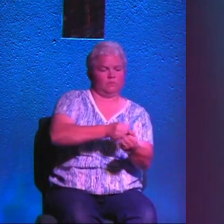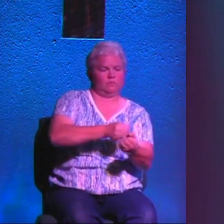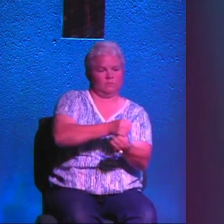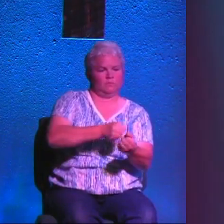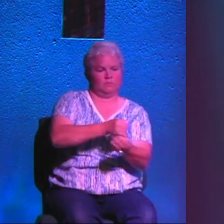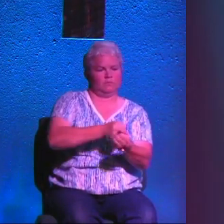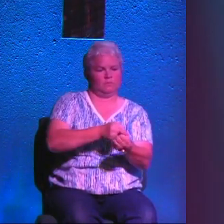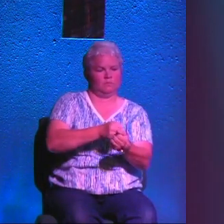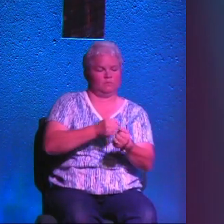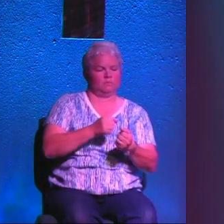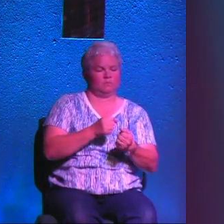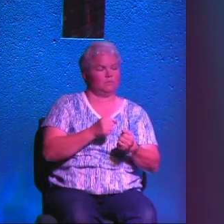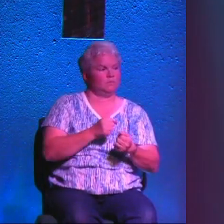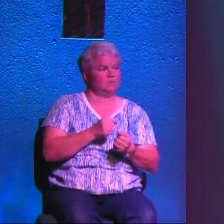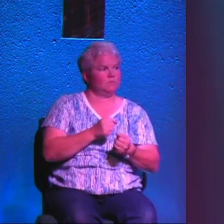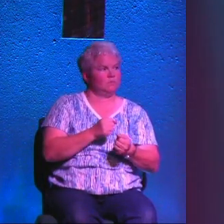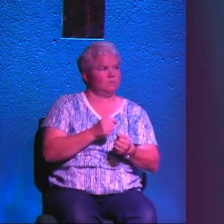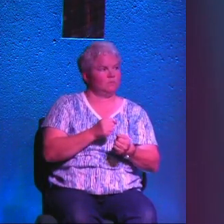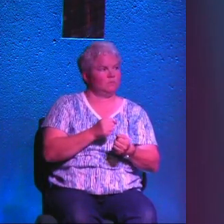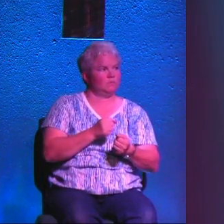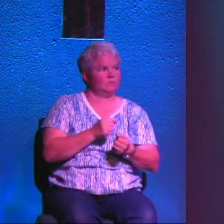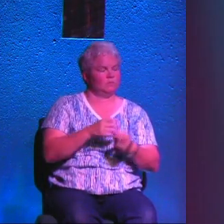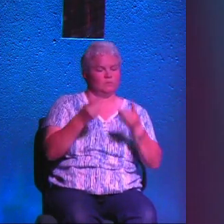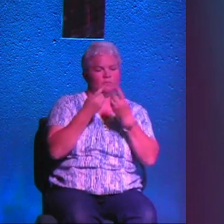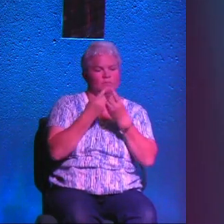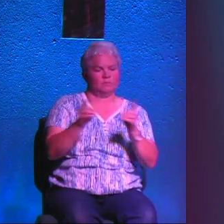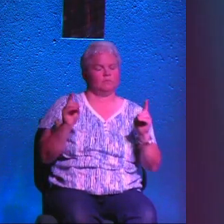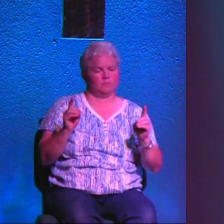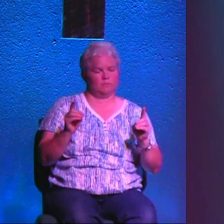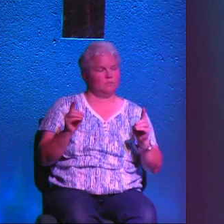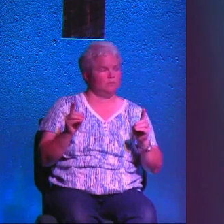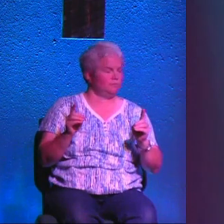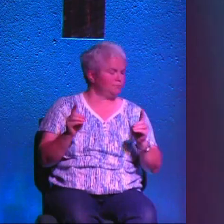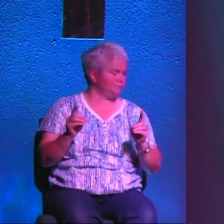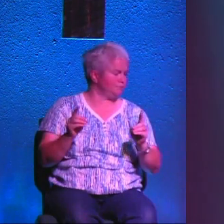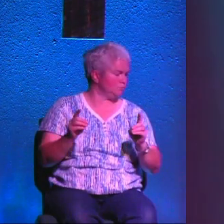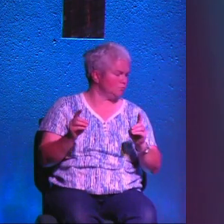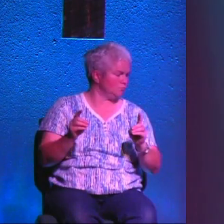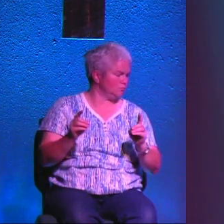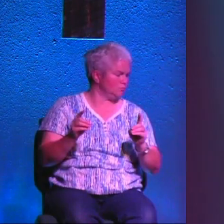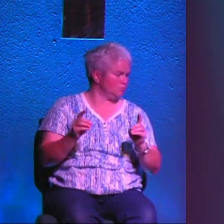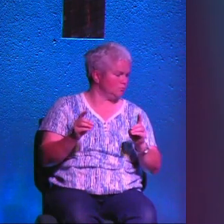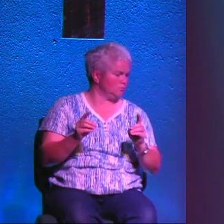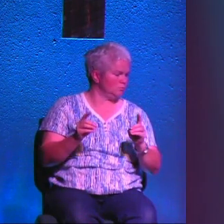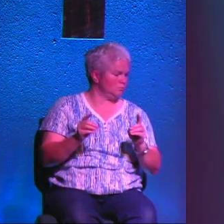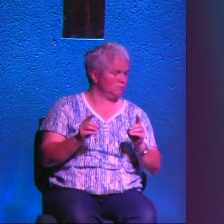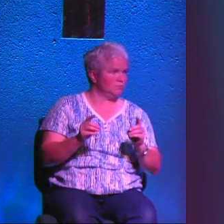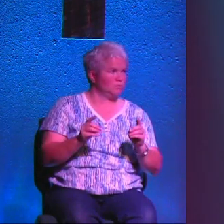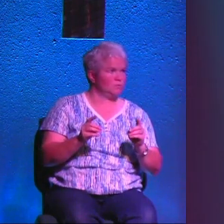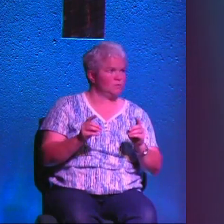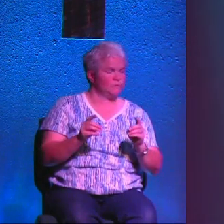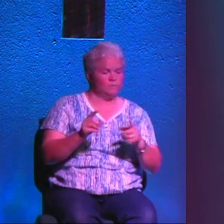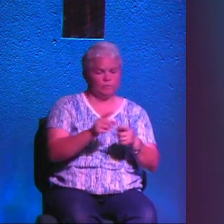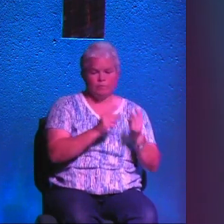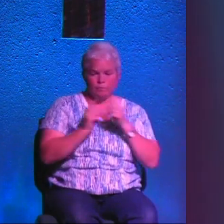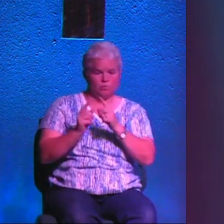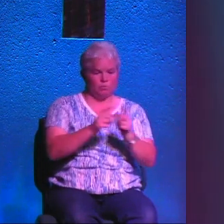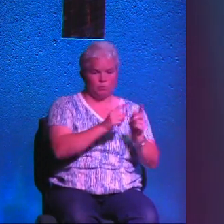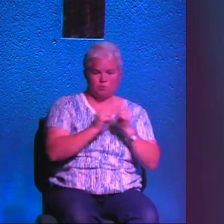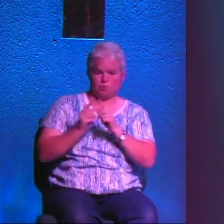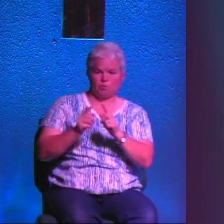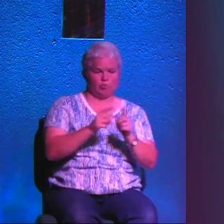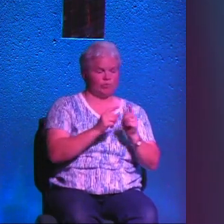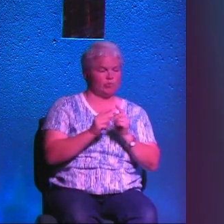and sexual sins and divorce and all these different things. It's in there and it's rolling around, and I'm starting